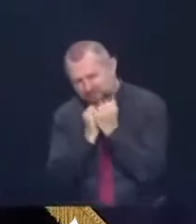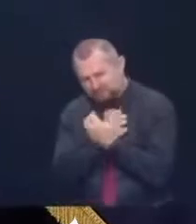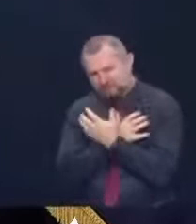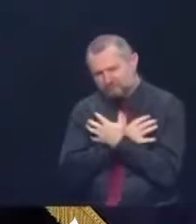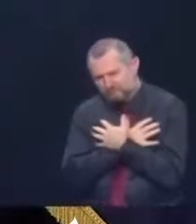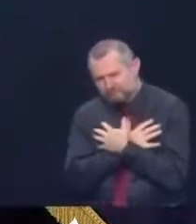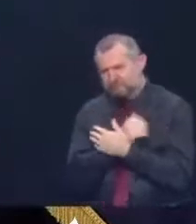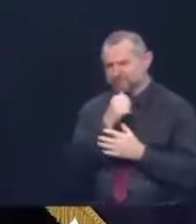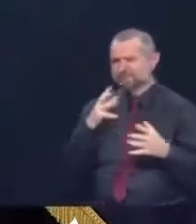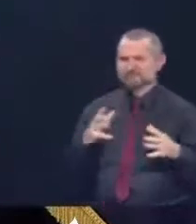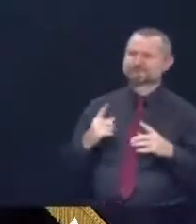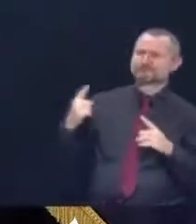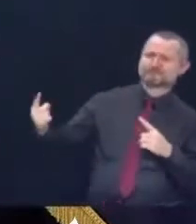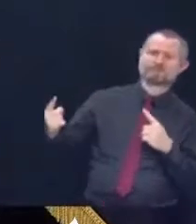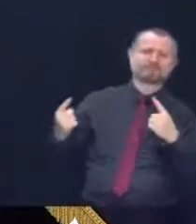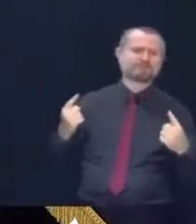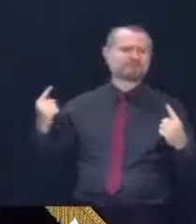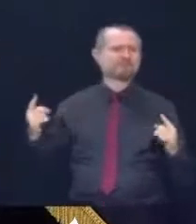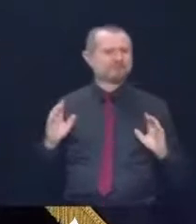Thanksgiving.